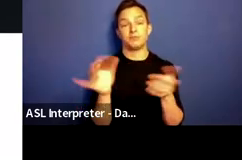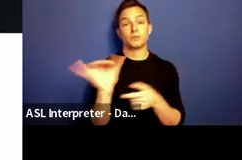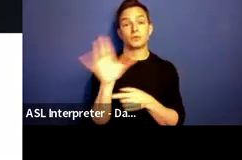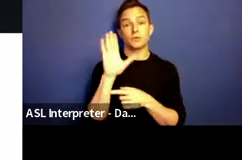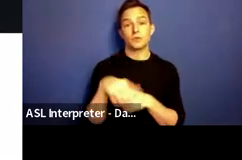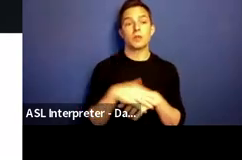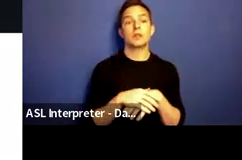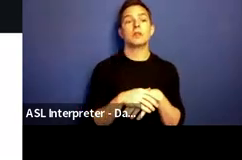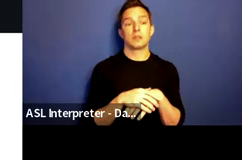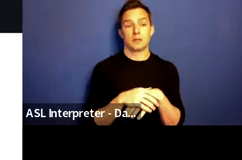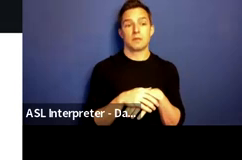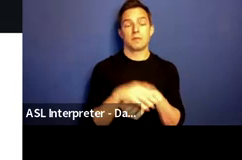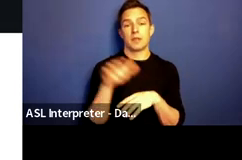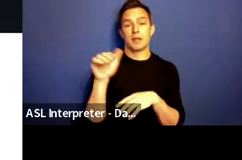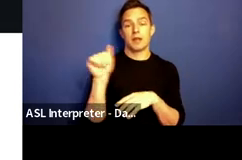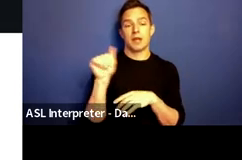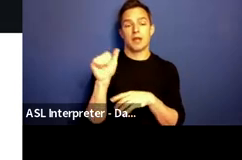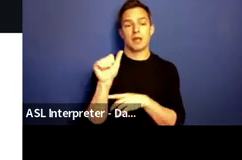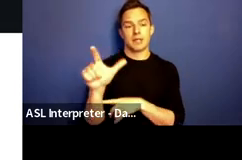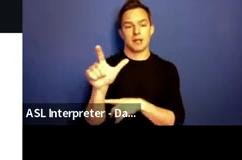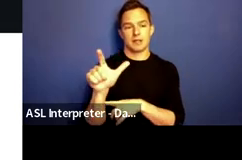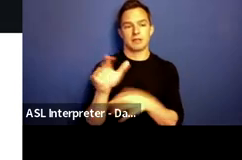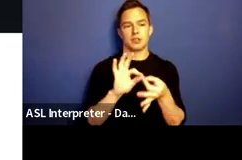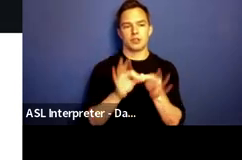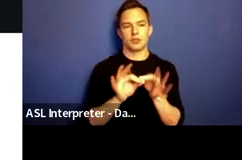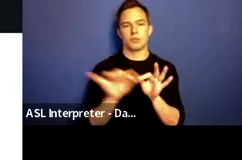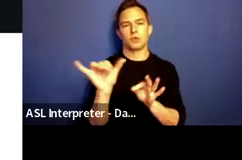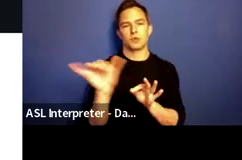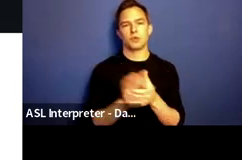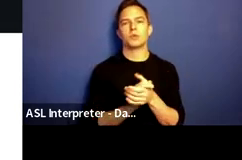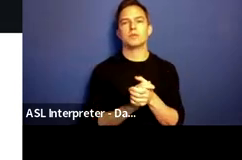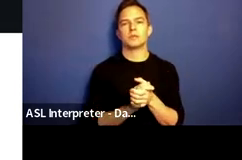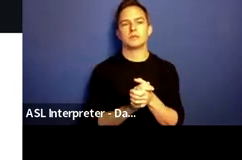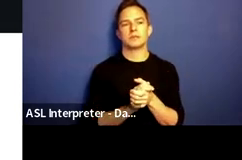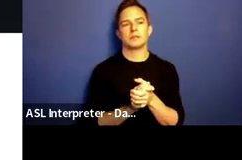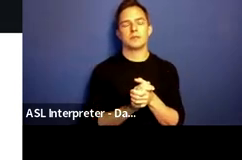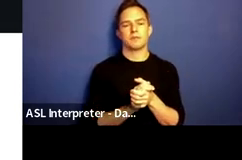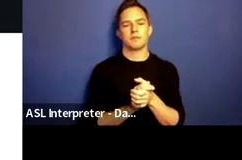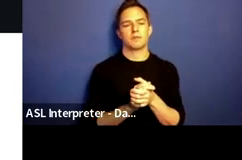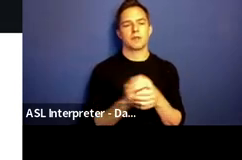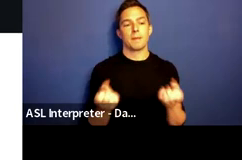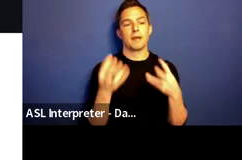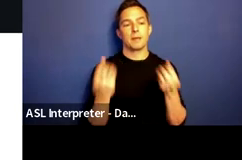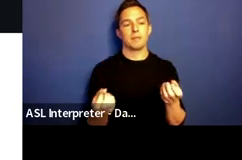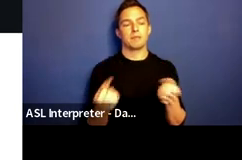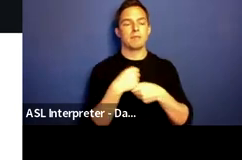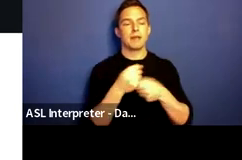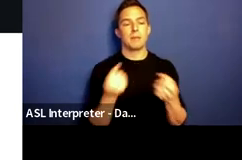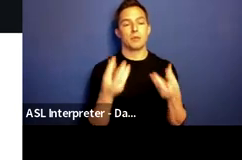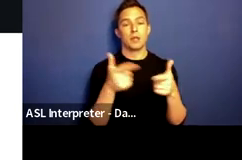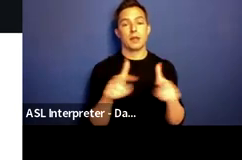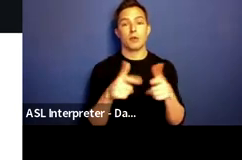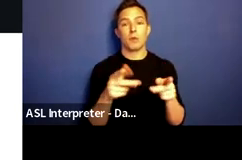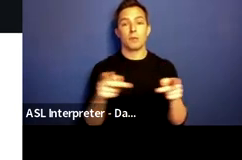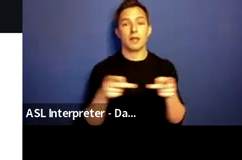also ALS interpretation as well. Creating multilingual space is not only